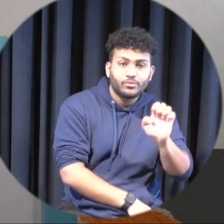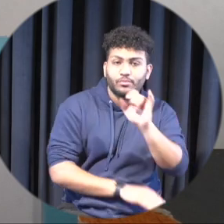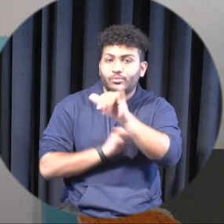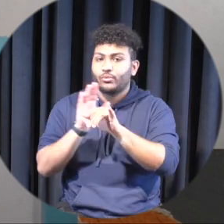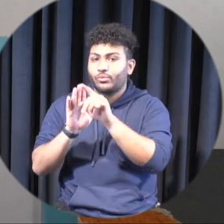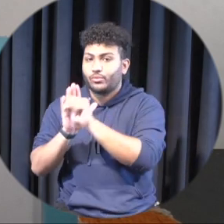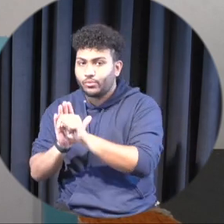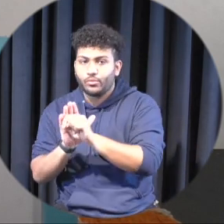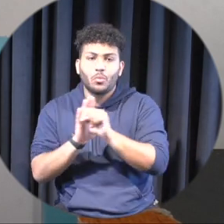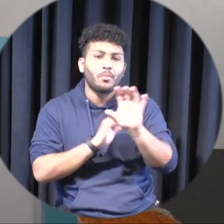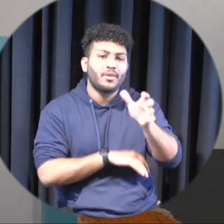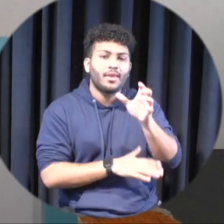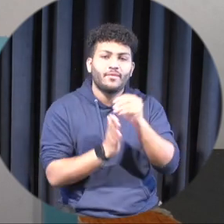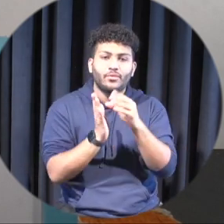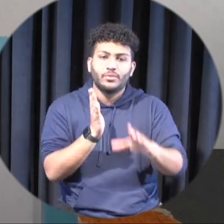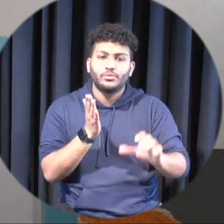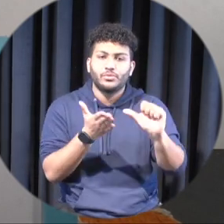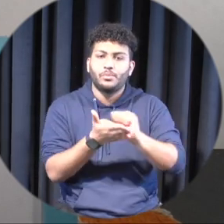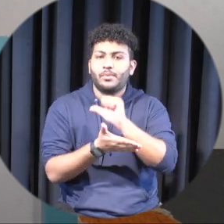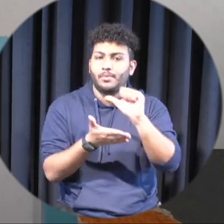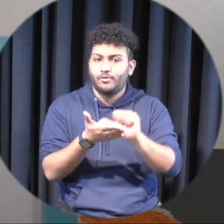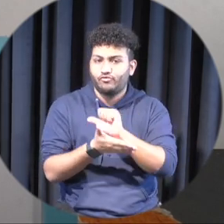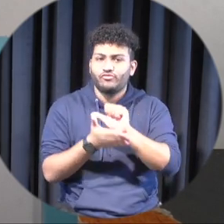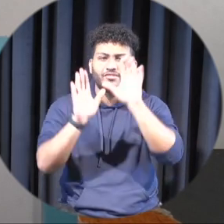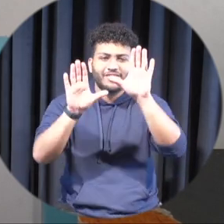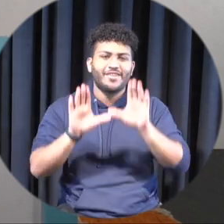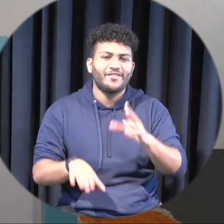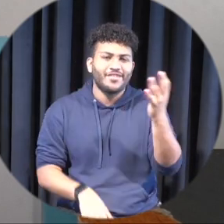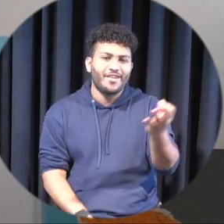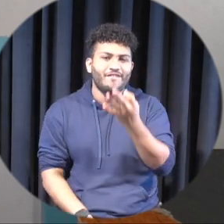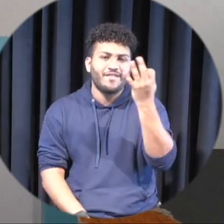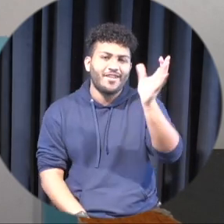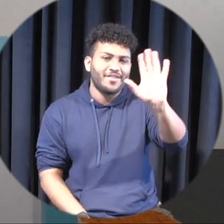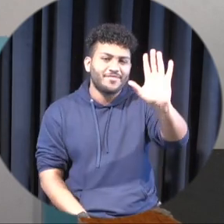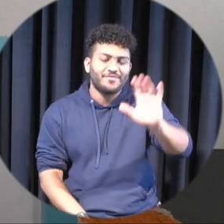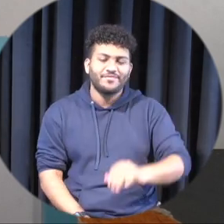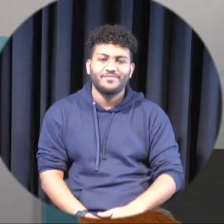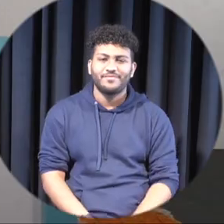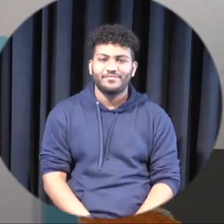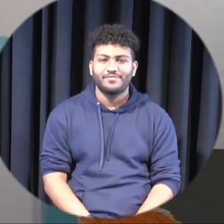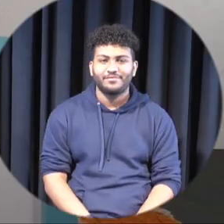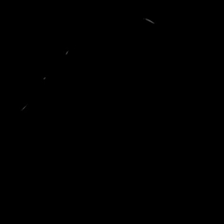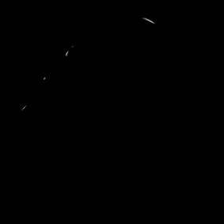YouTube, and the Canvas Student Body page. Have a fantastic Friday, Braves.